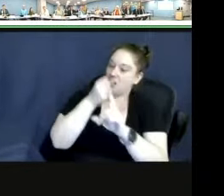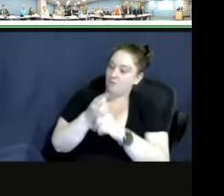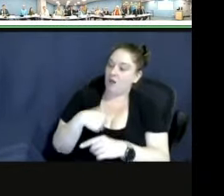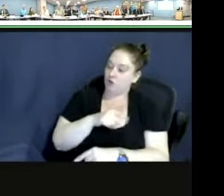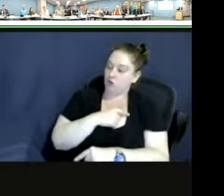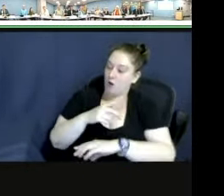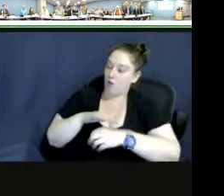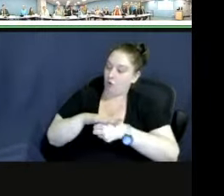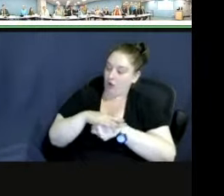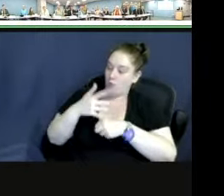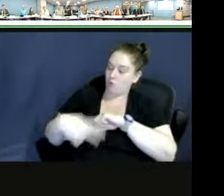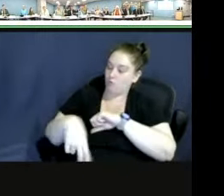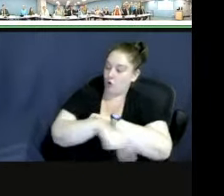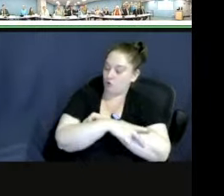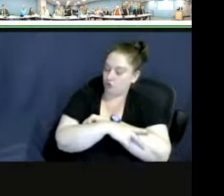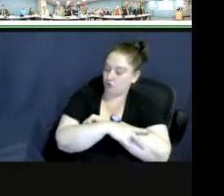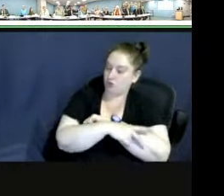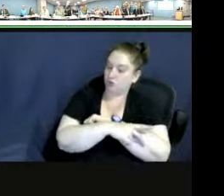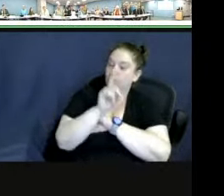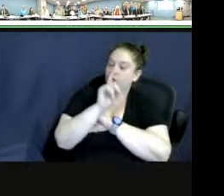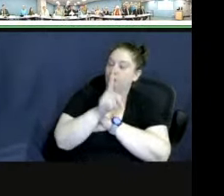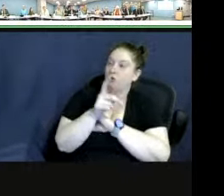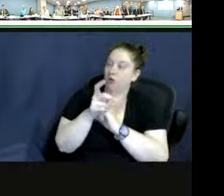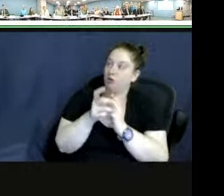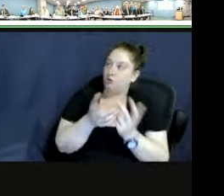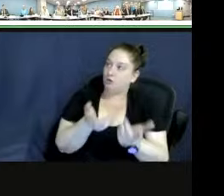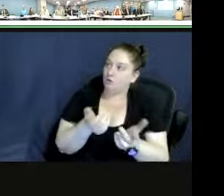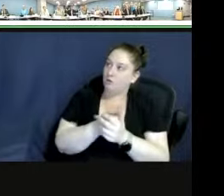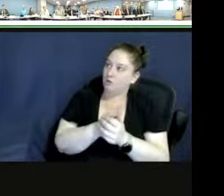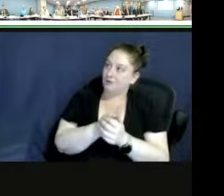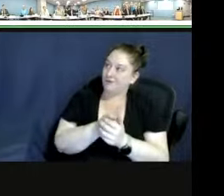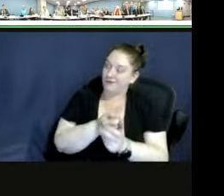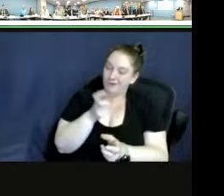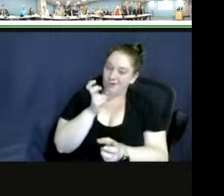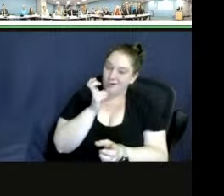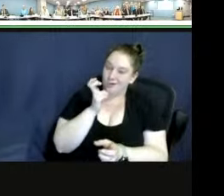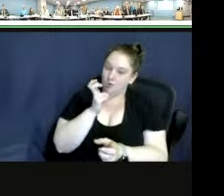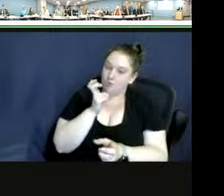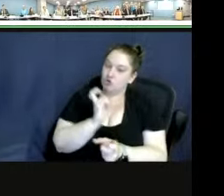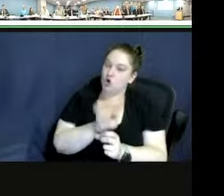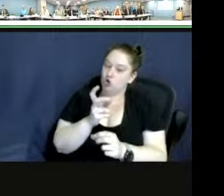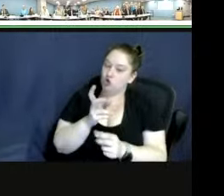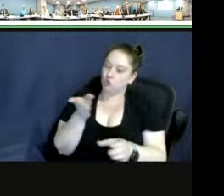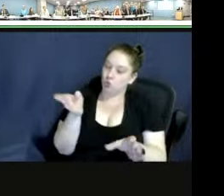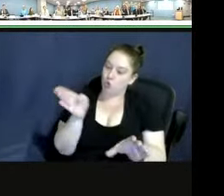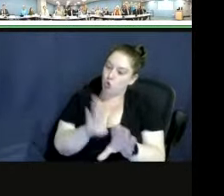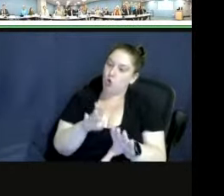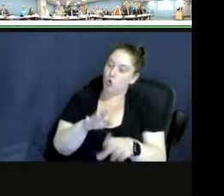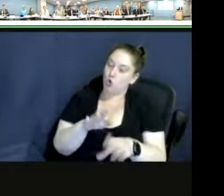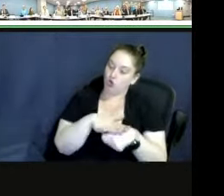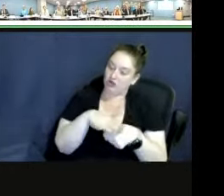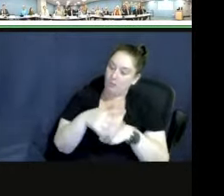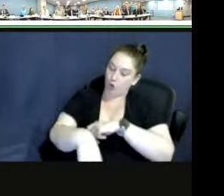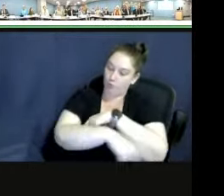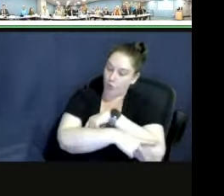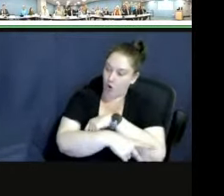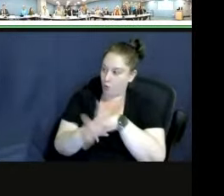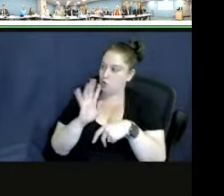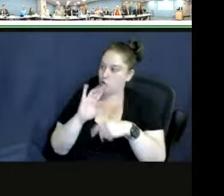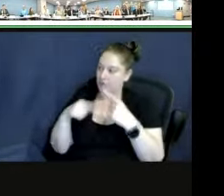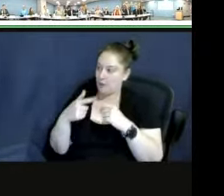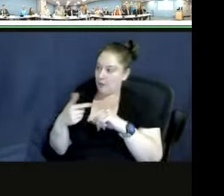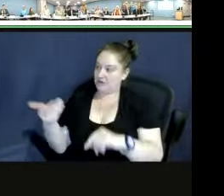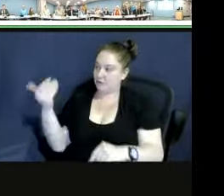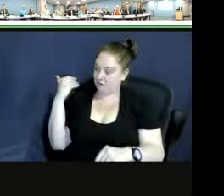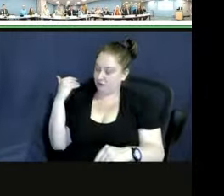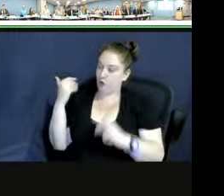parks, very hard to close a neighborhood park. You know, I think we were talking about this with you before. You know, they're